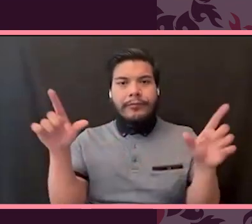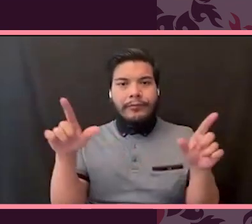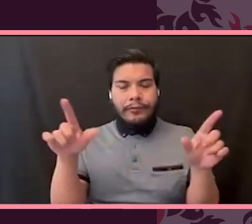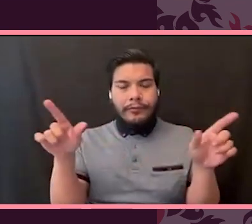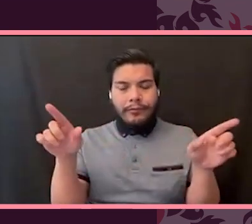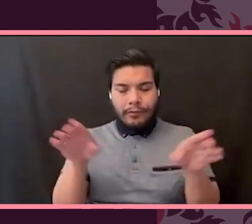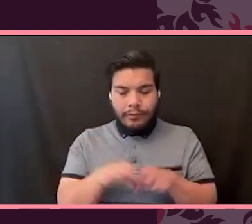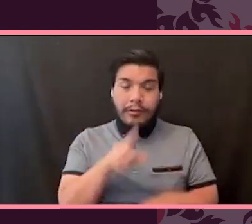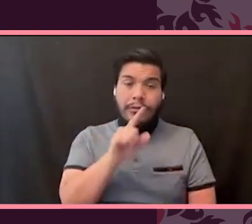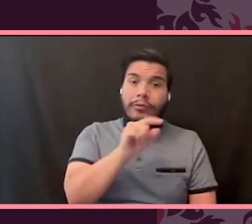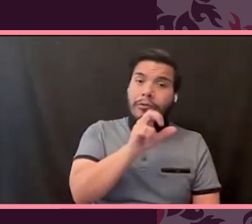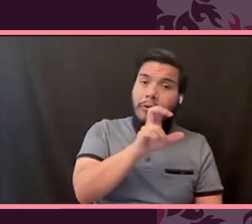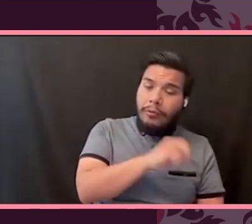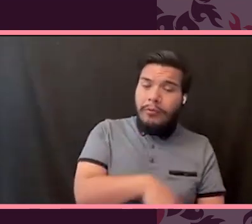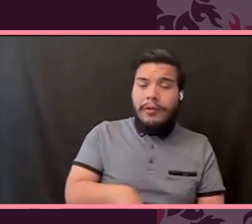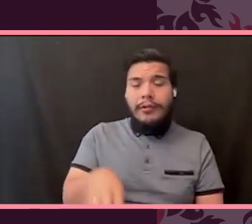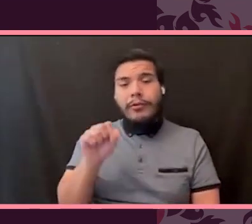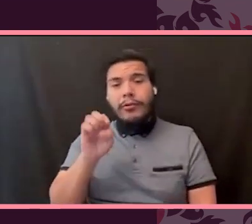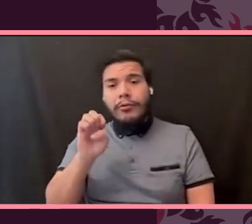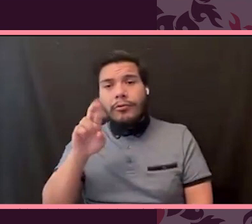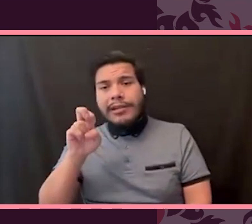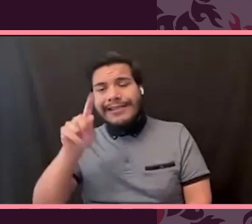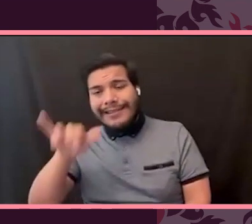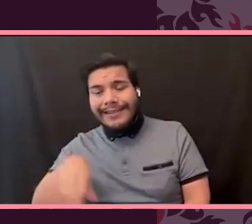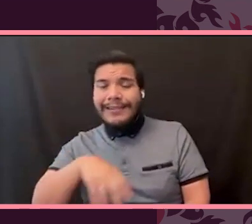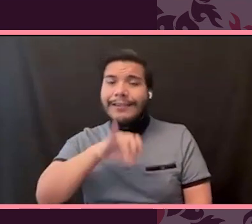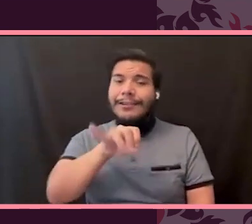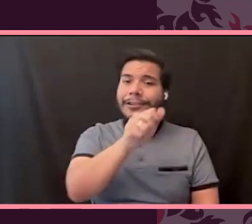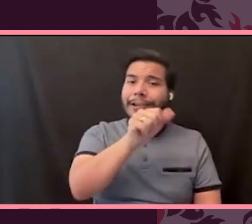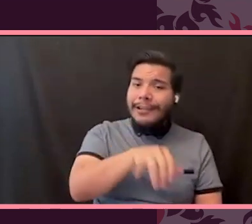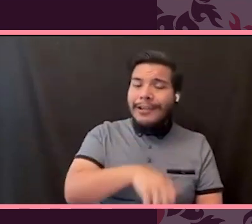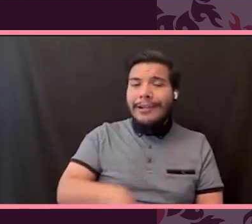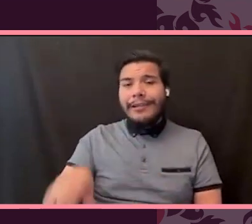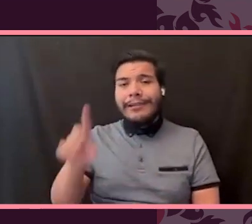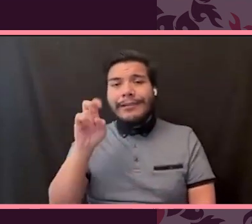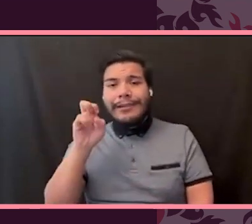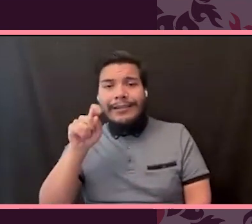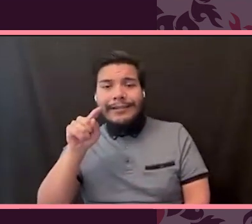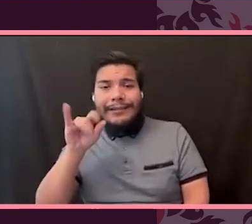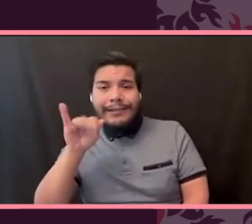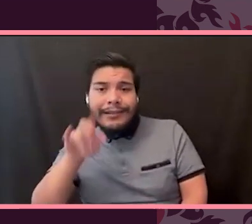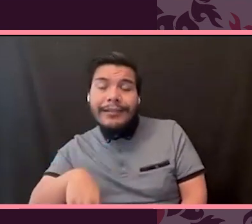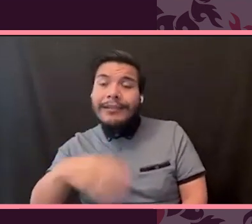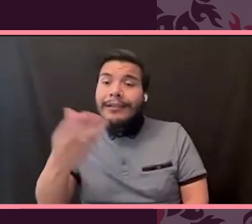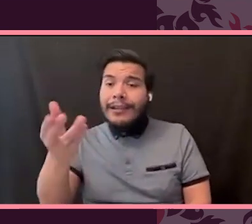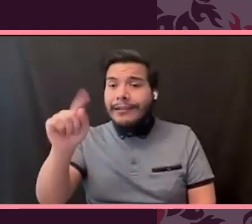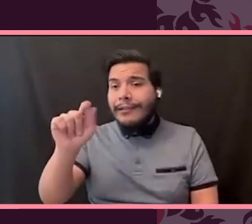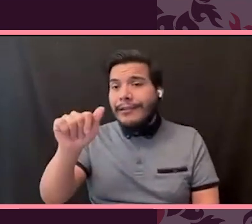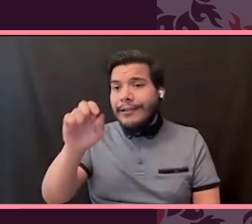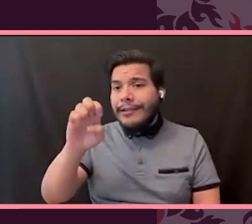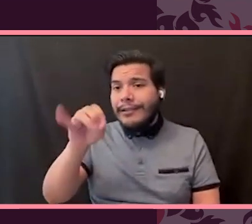Serenity and Jaya and Destiny and Taejas have created for us,